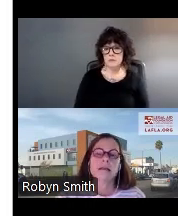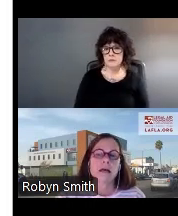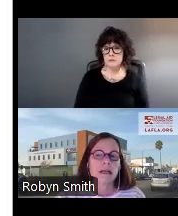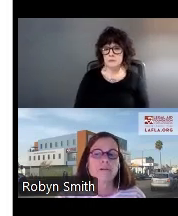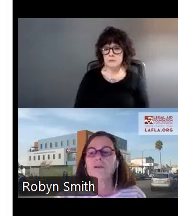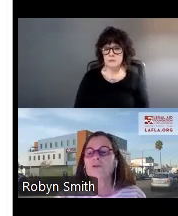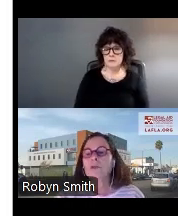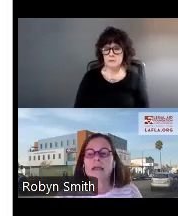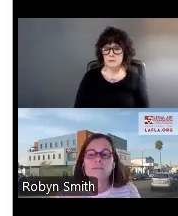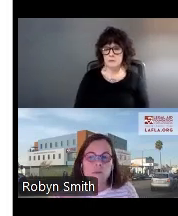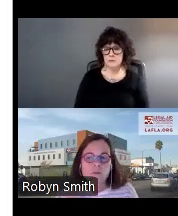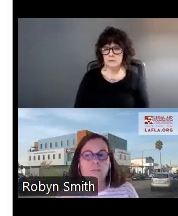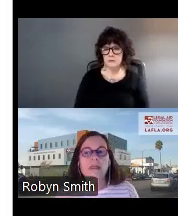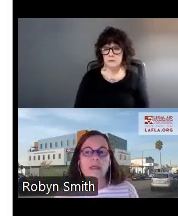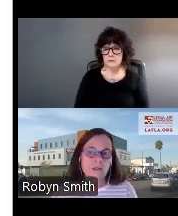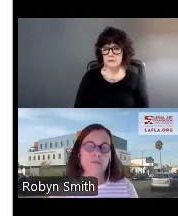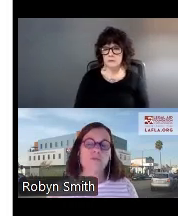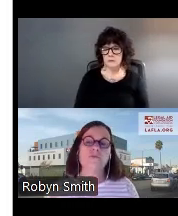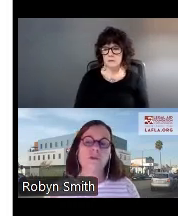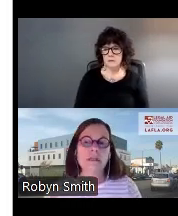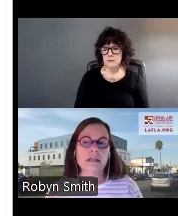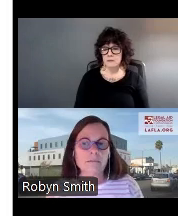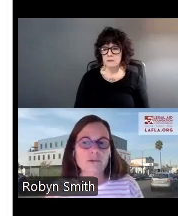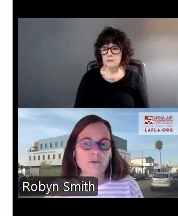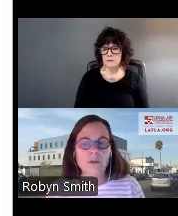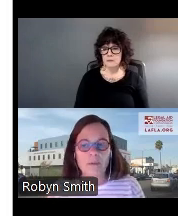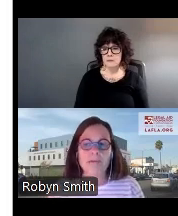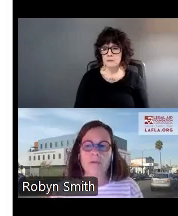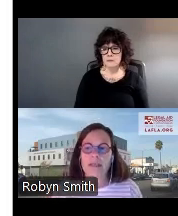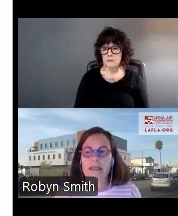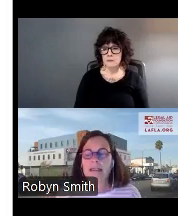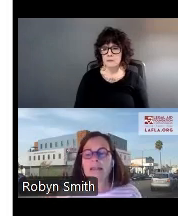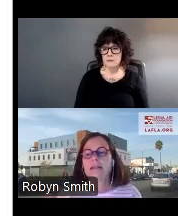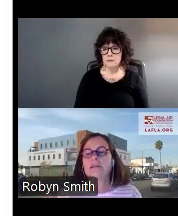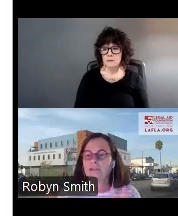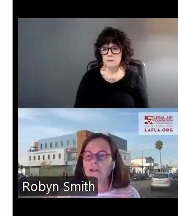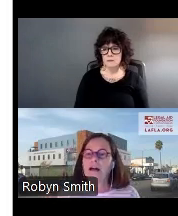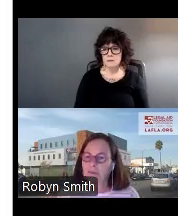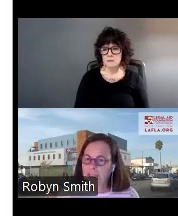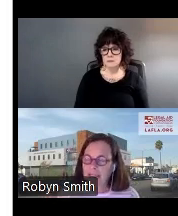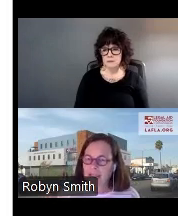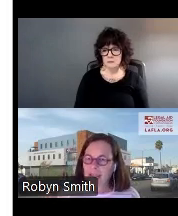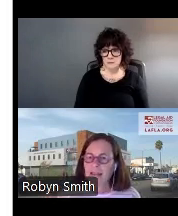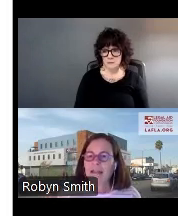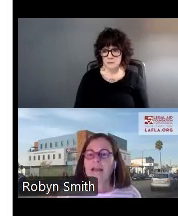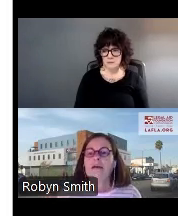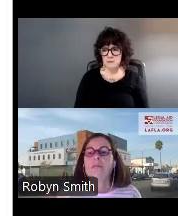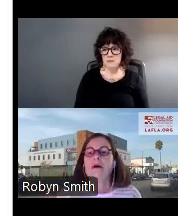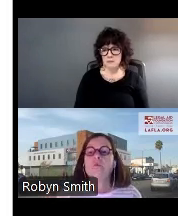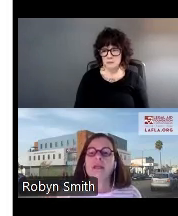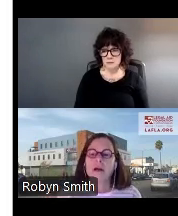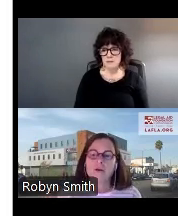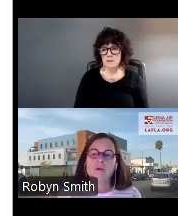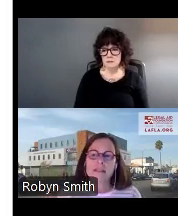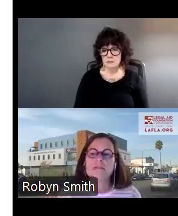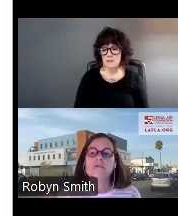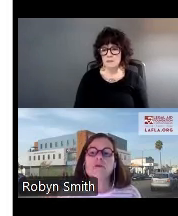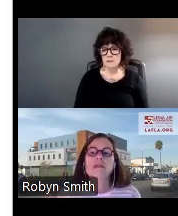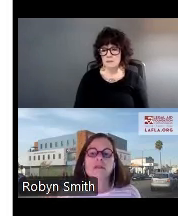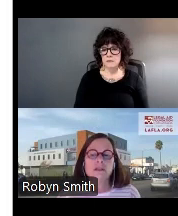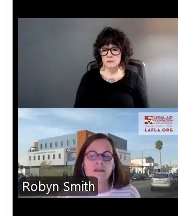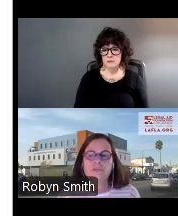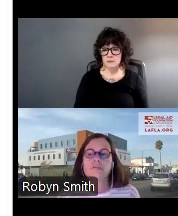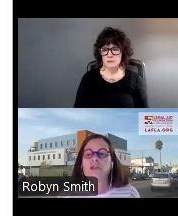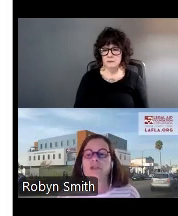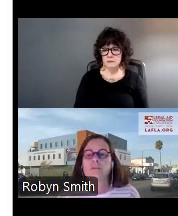And not everyone will be eligible for an income-driven repayment plan. It's a little complicated, but we are going to give you